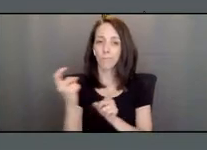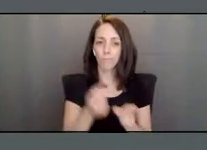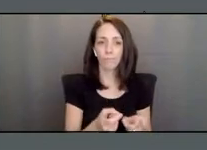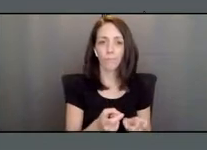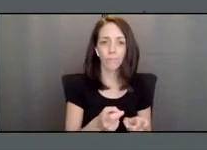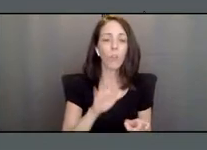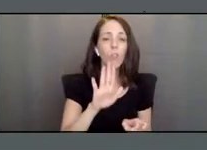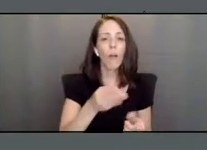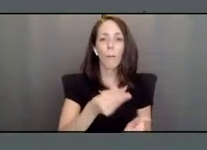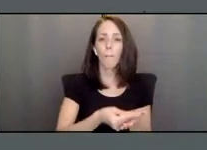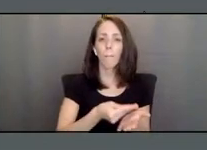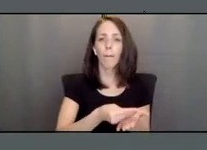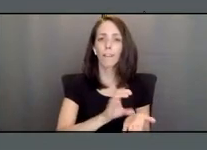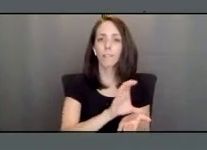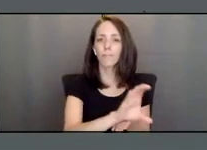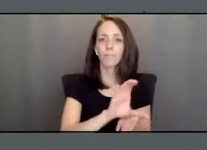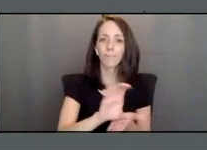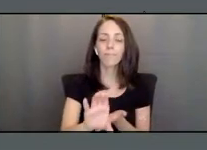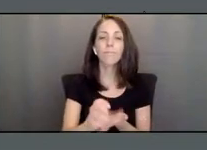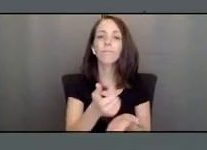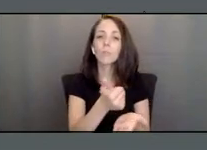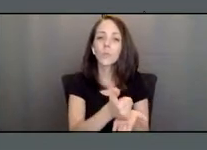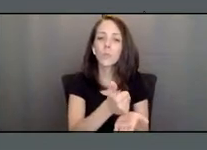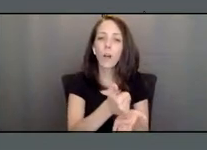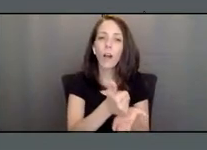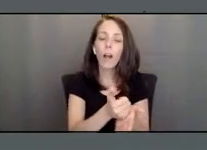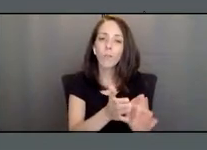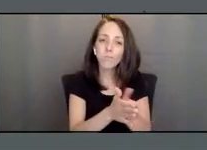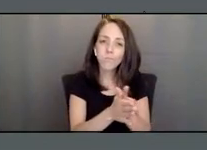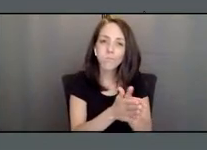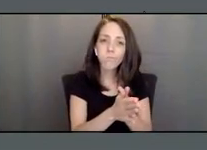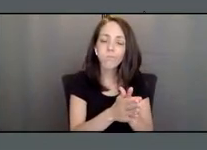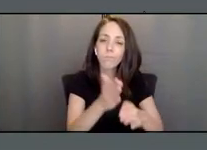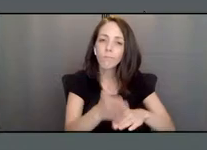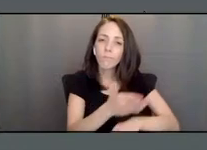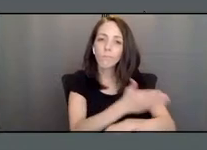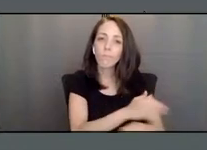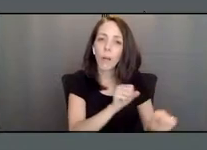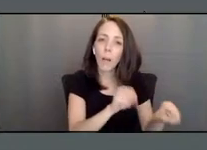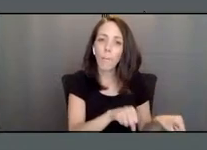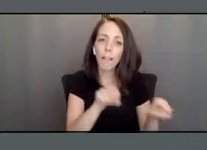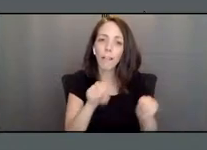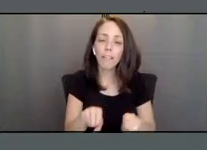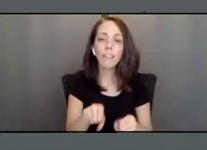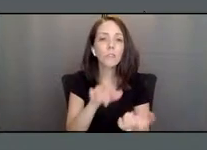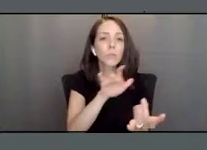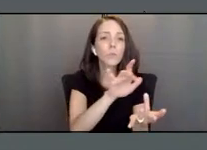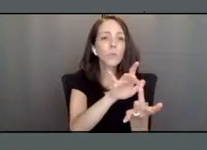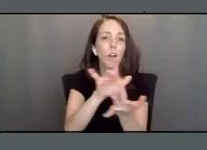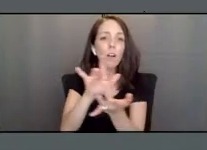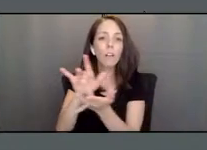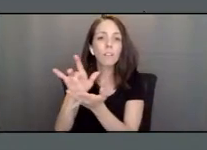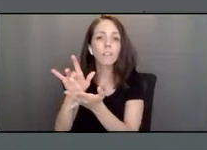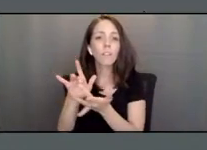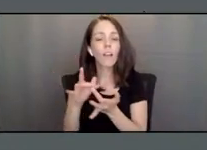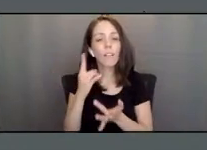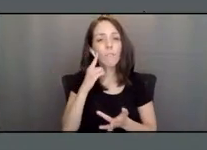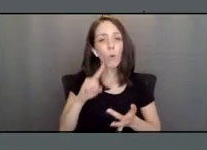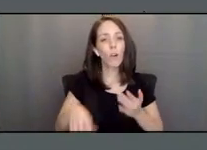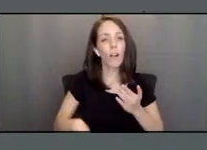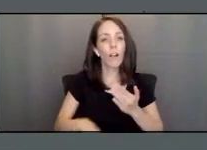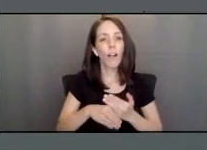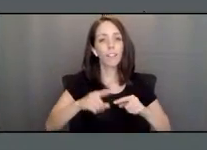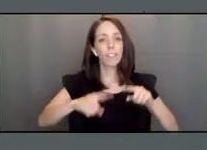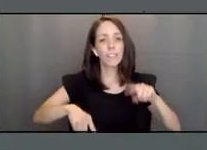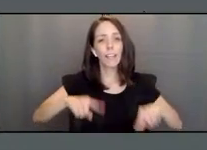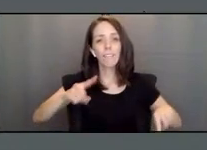to enhance our ability to attract and advance a diverse student body. And we used mechanisms of holistic